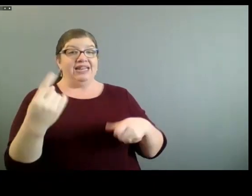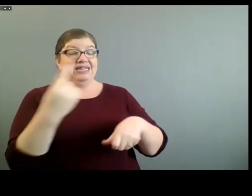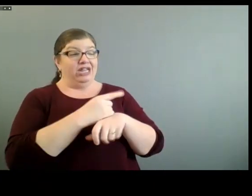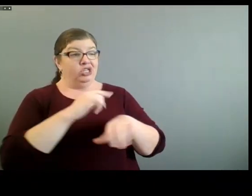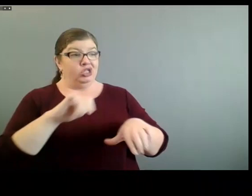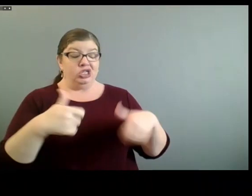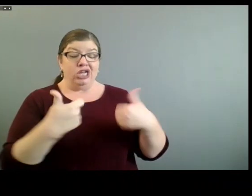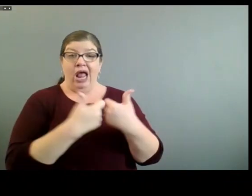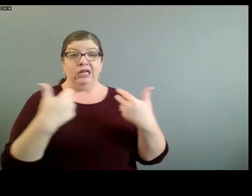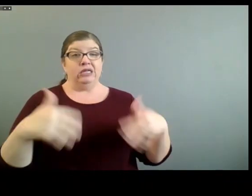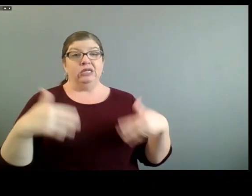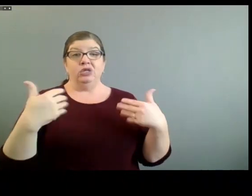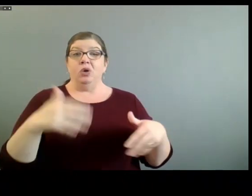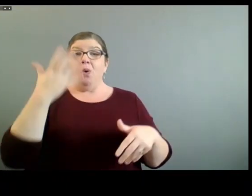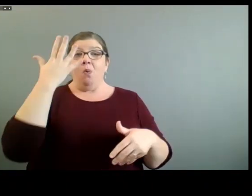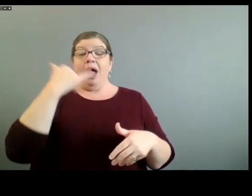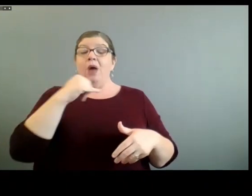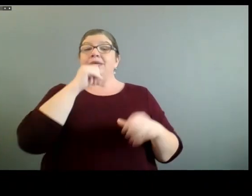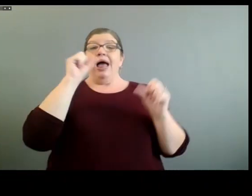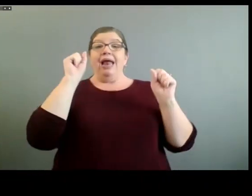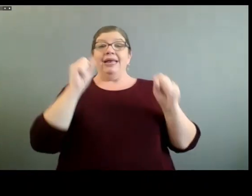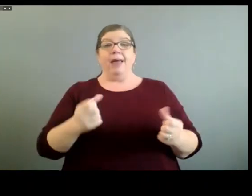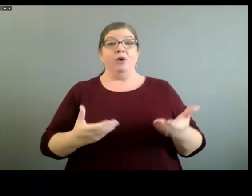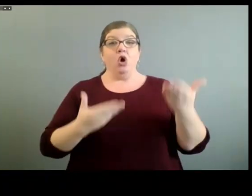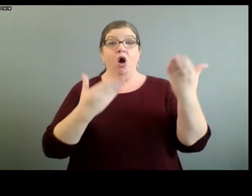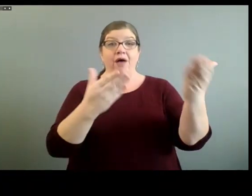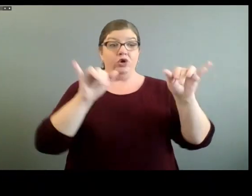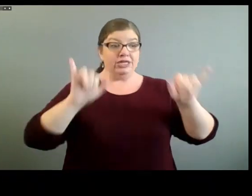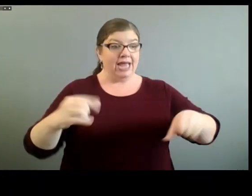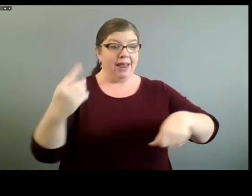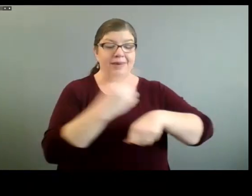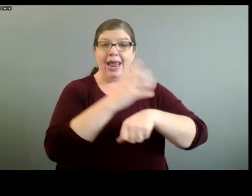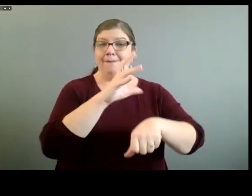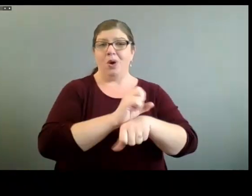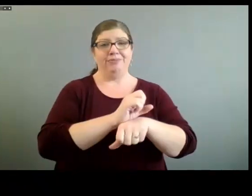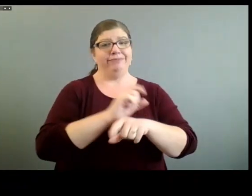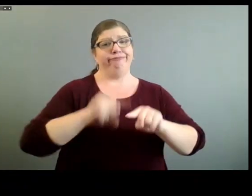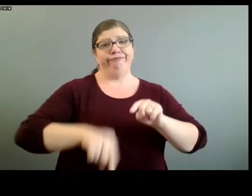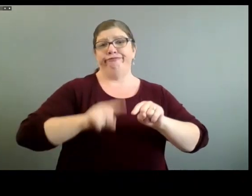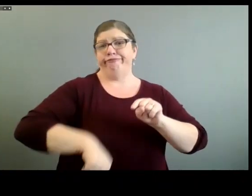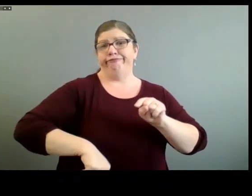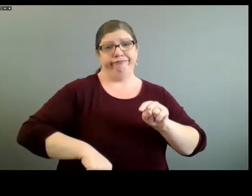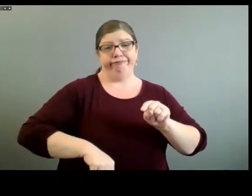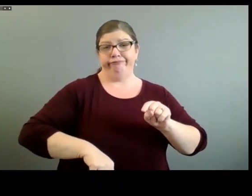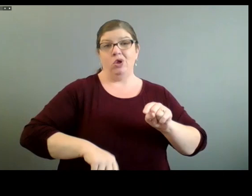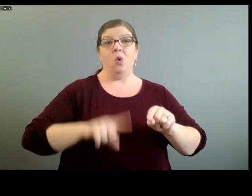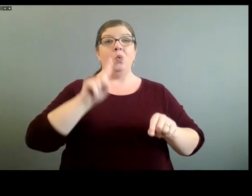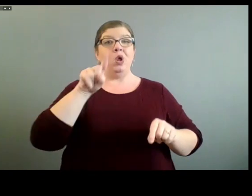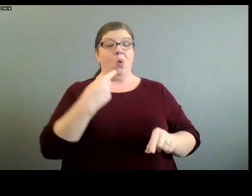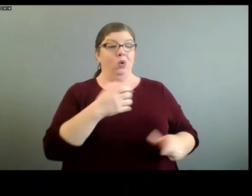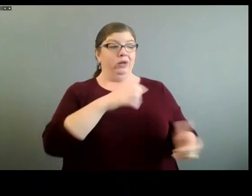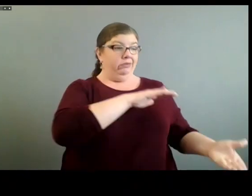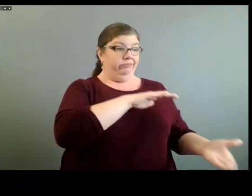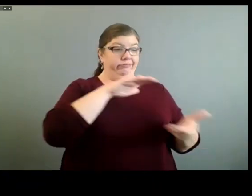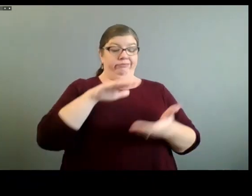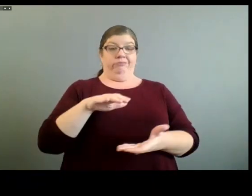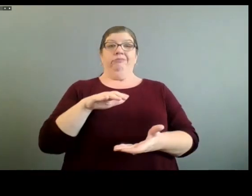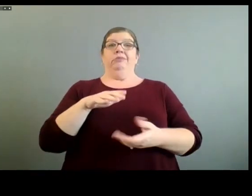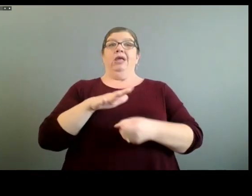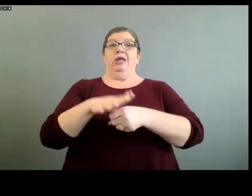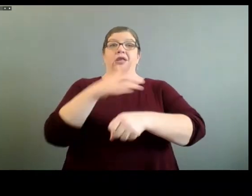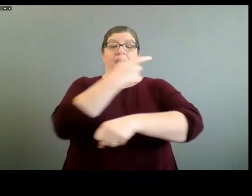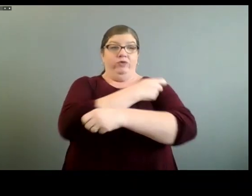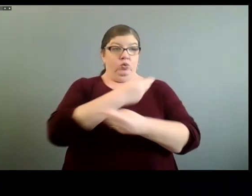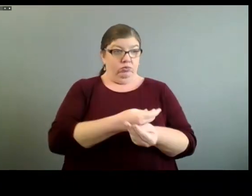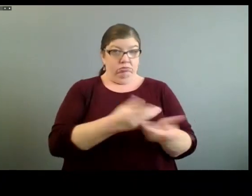challenge is that we're not able to offer same-day appointments. We only bring enough vaccines to administer to